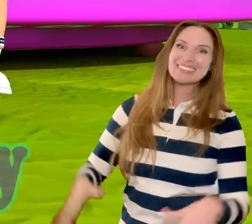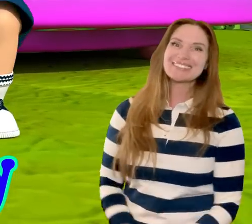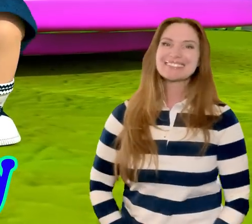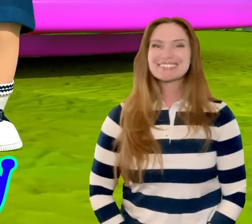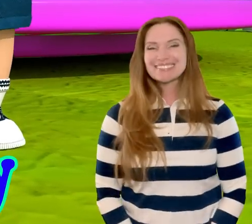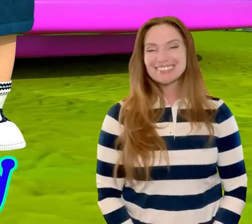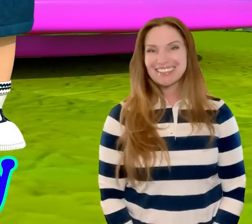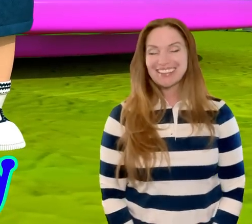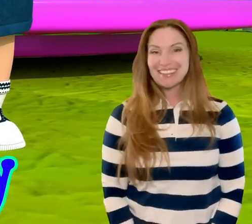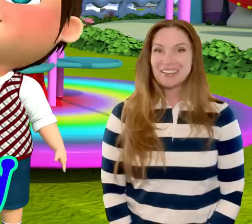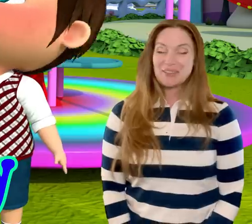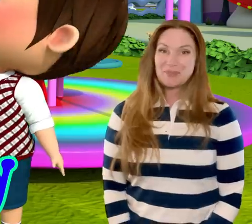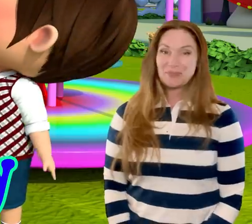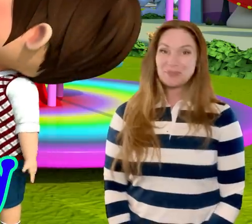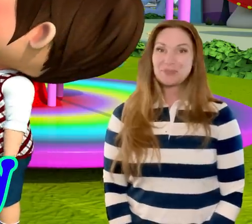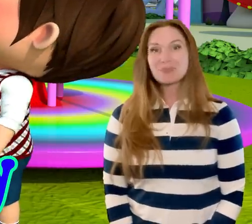can you fly